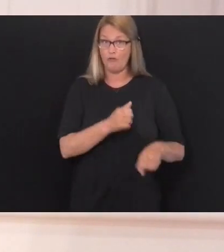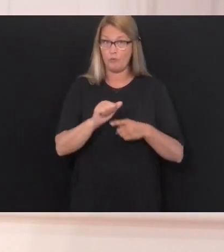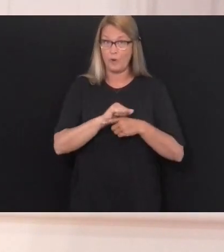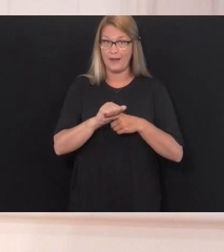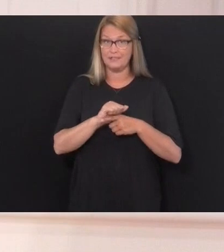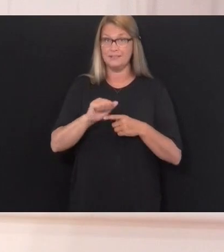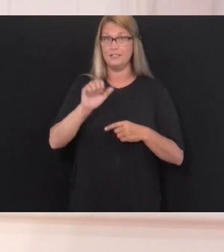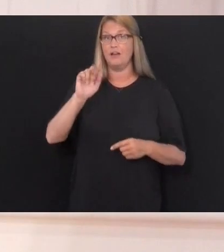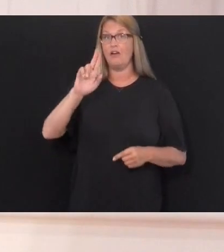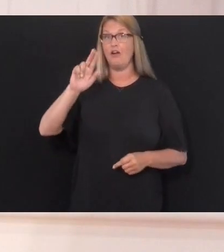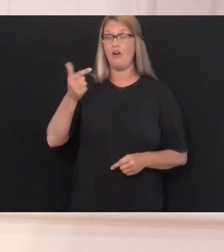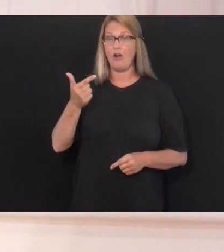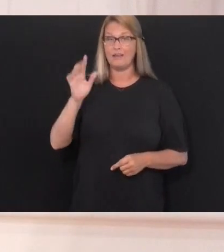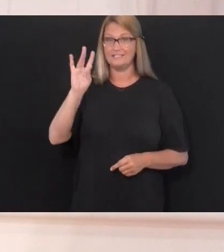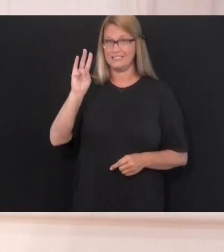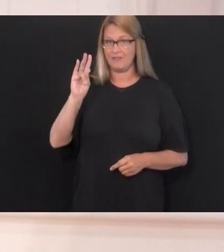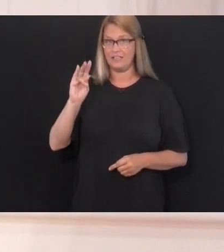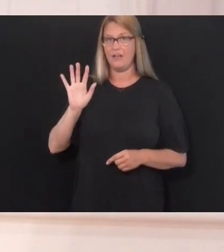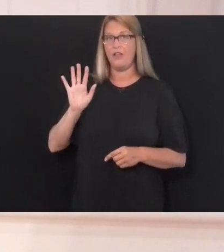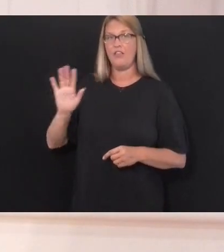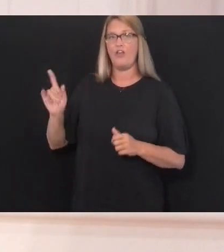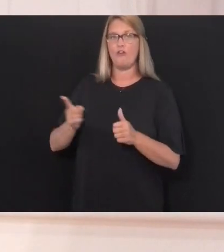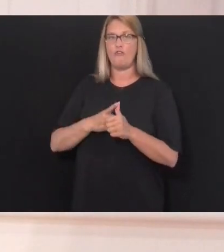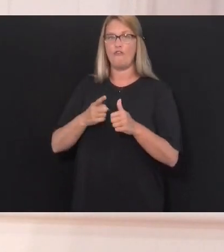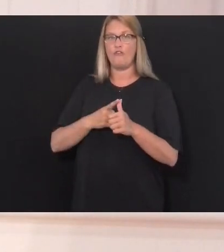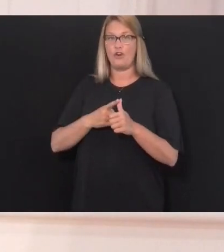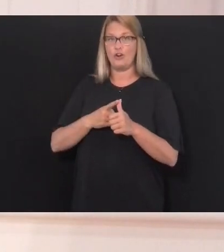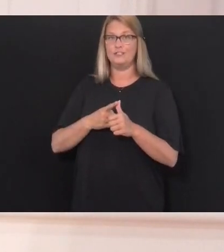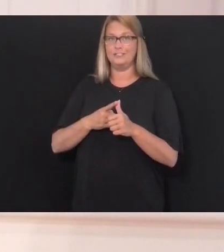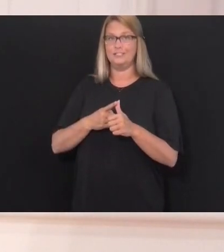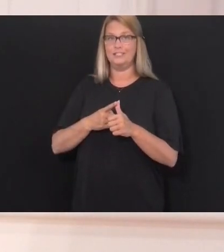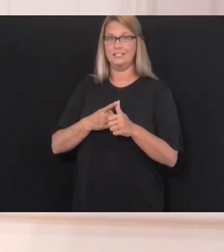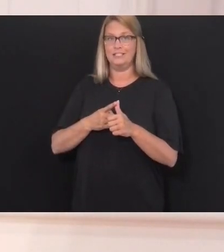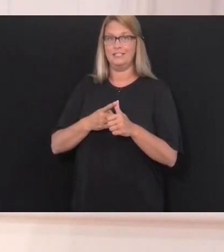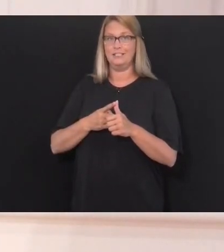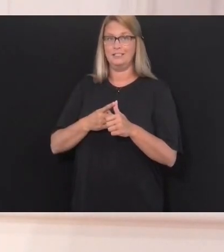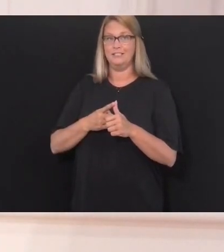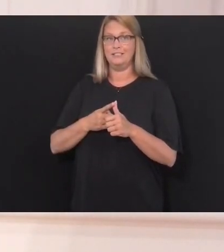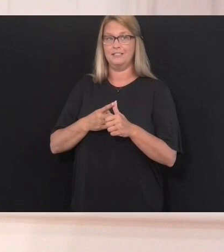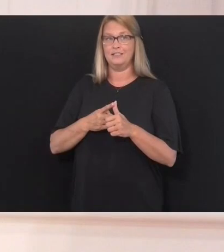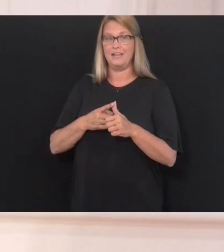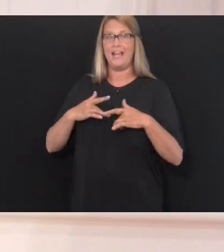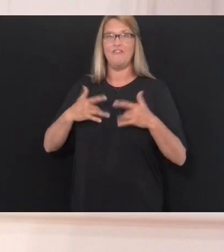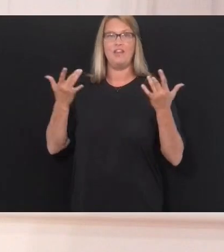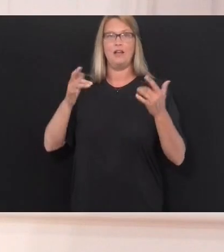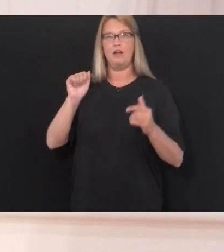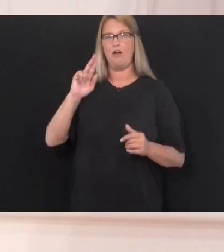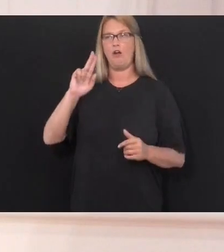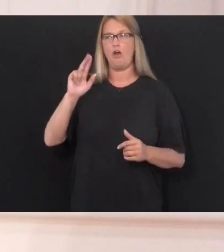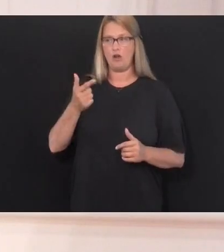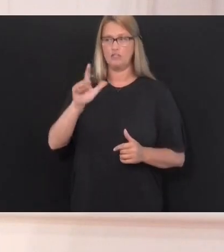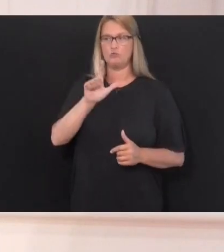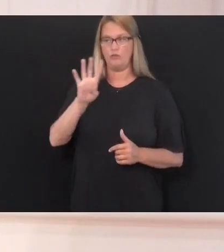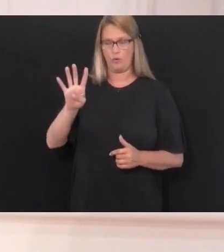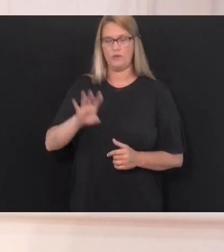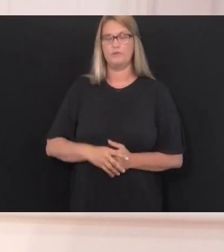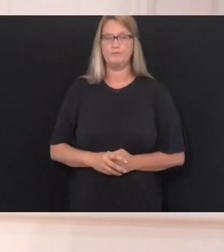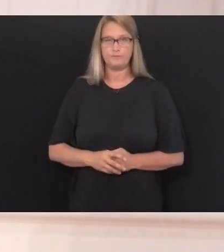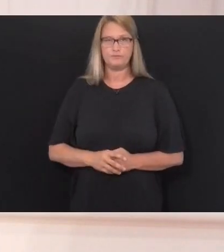as quickly as you can. Our summer feeding program, now we're up to 690 sites from 670.